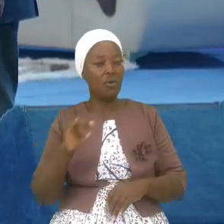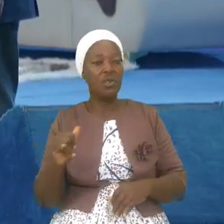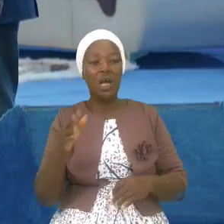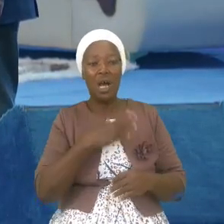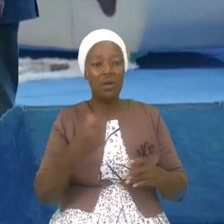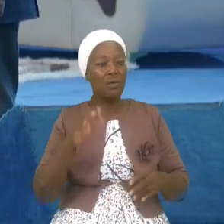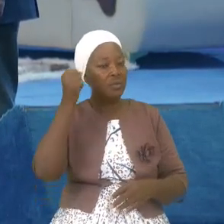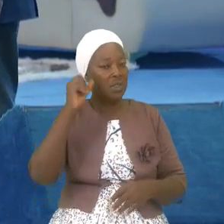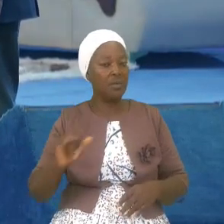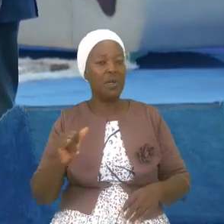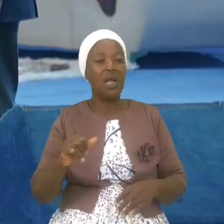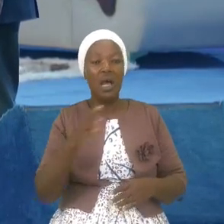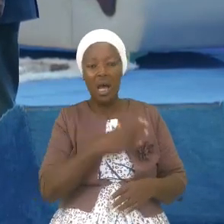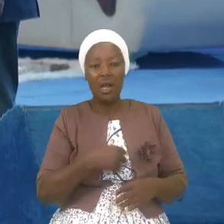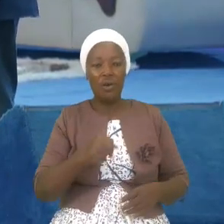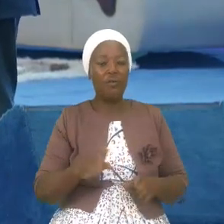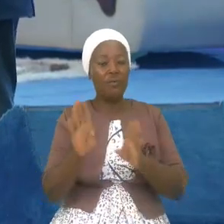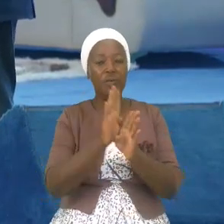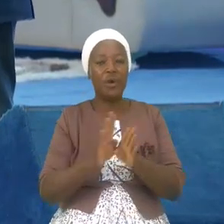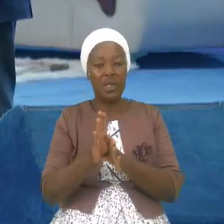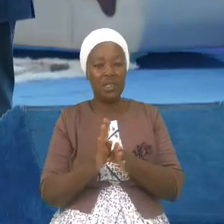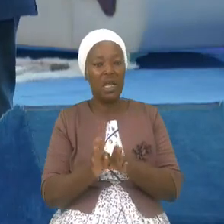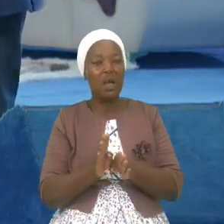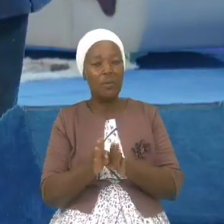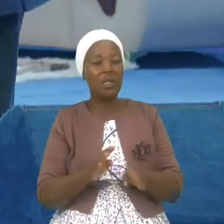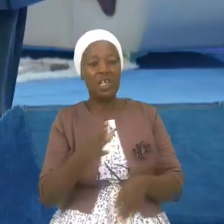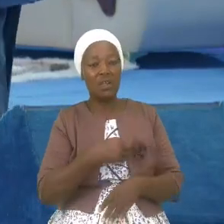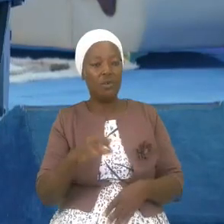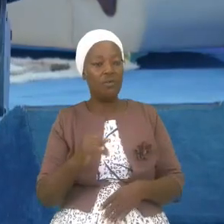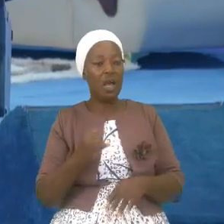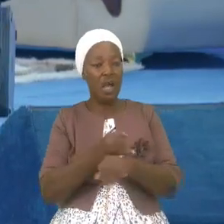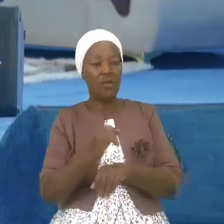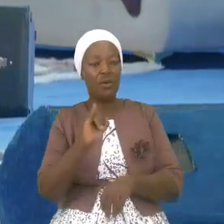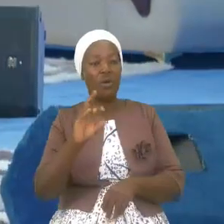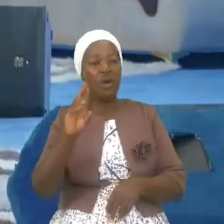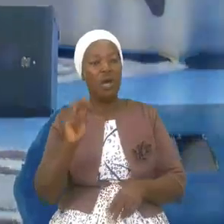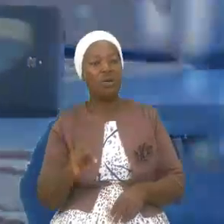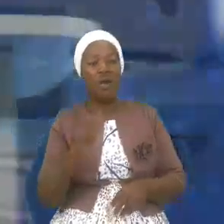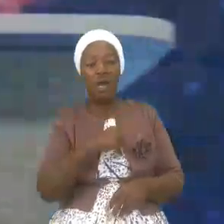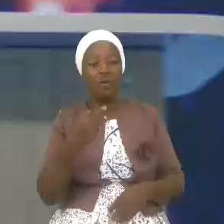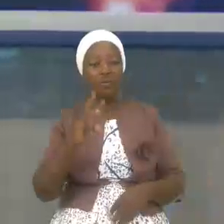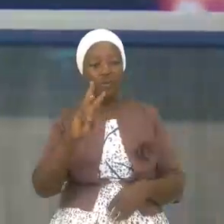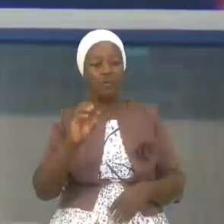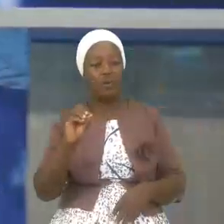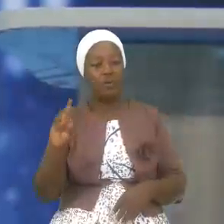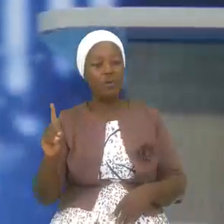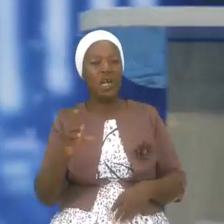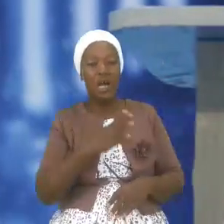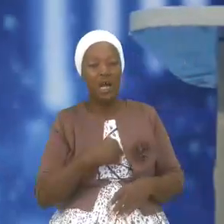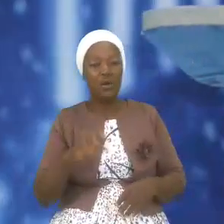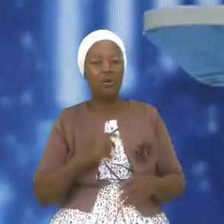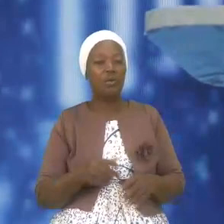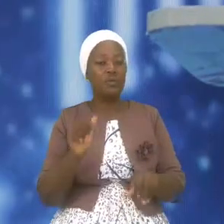of iron and of wood and of stone. Have you noticed? His father had raised